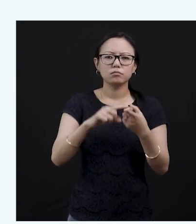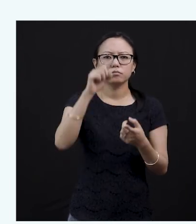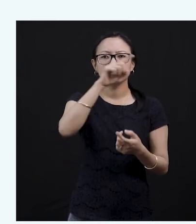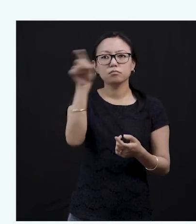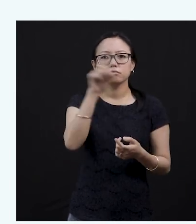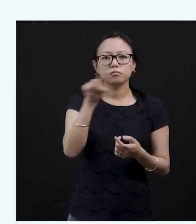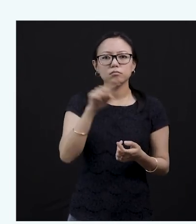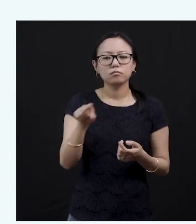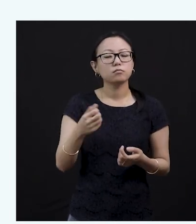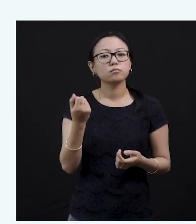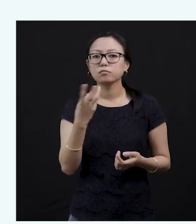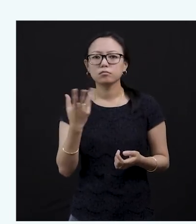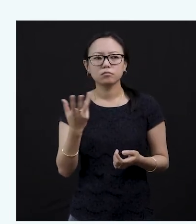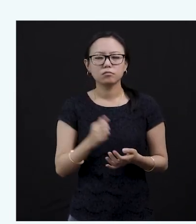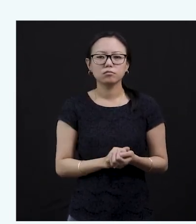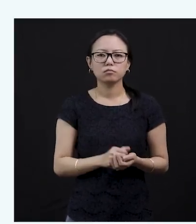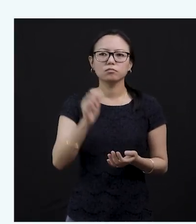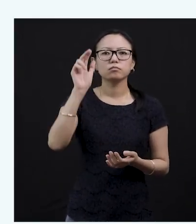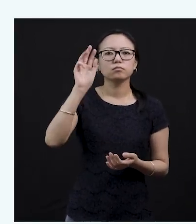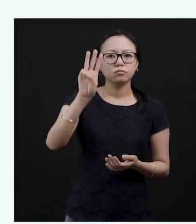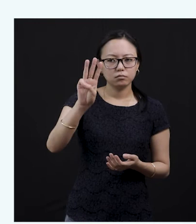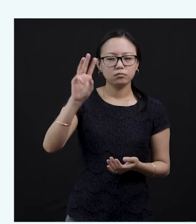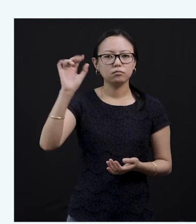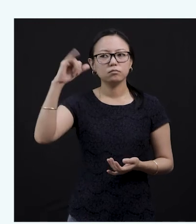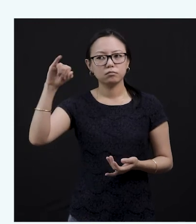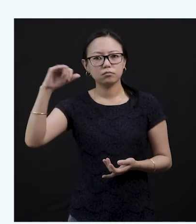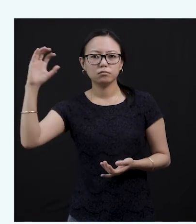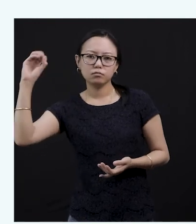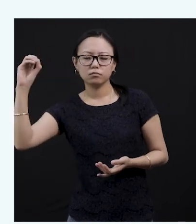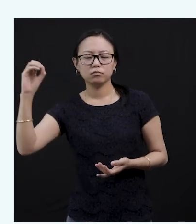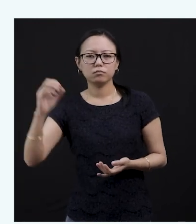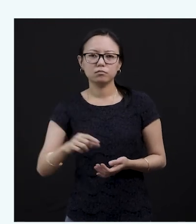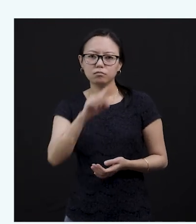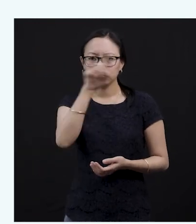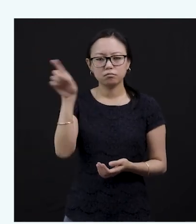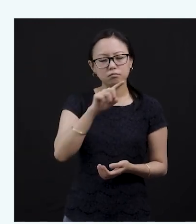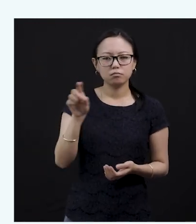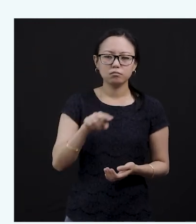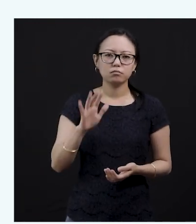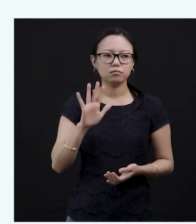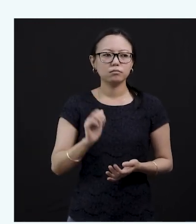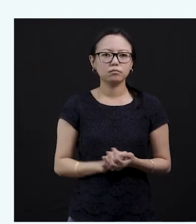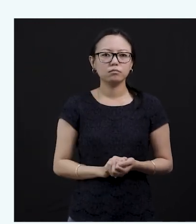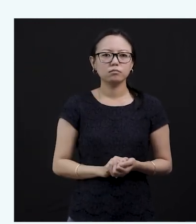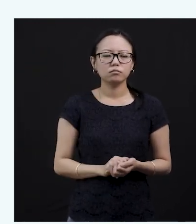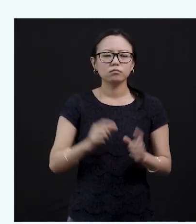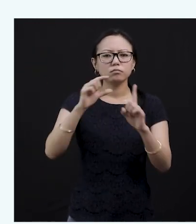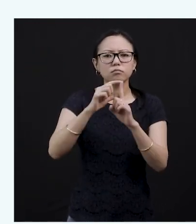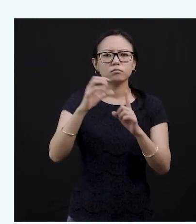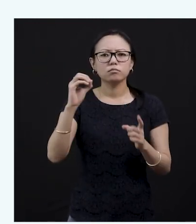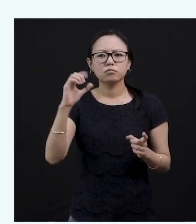360 lines. Now next question is, what are the 2 poles? One